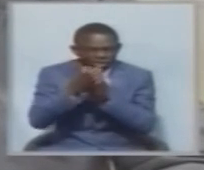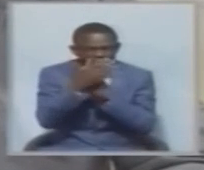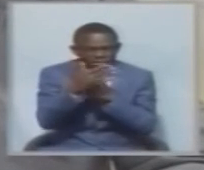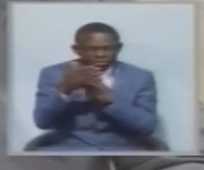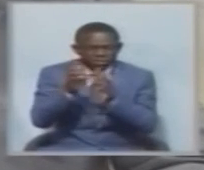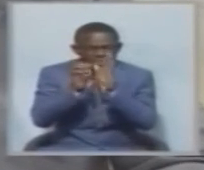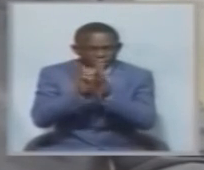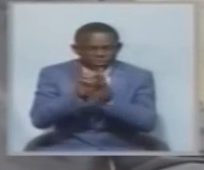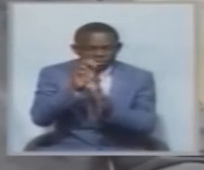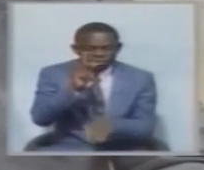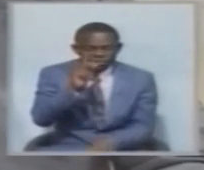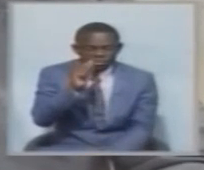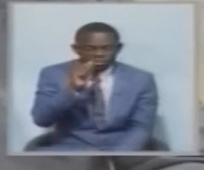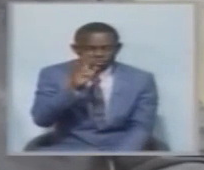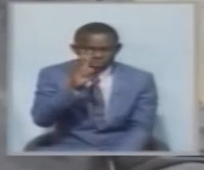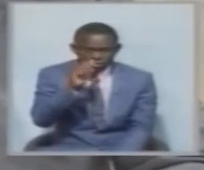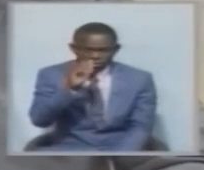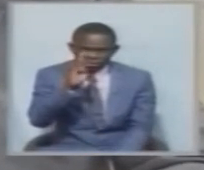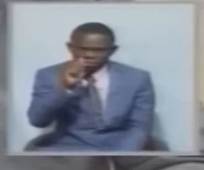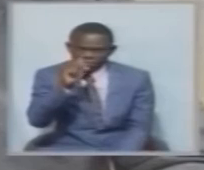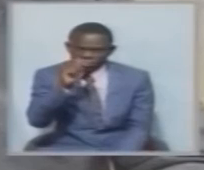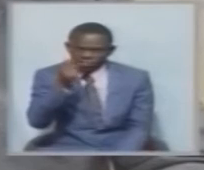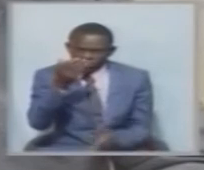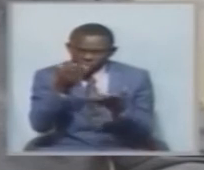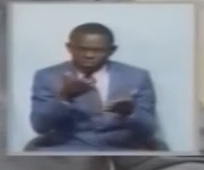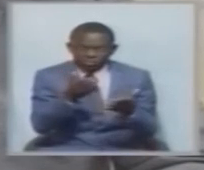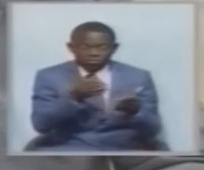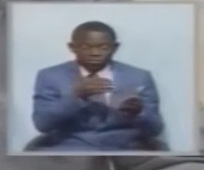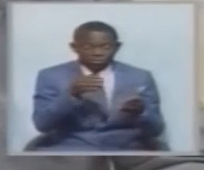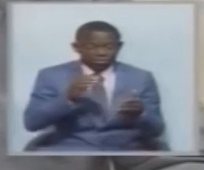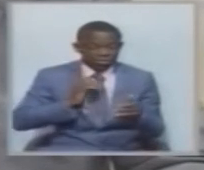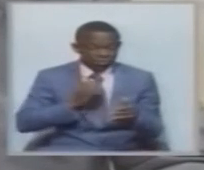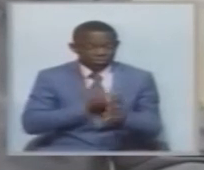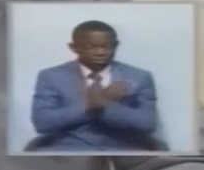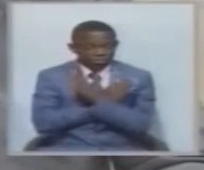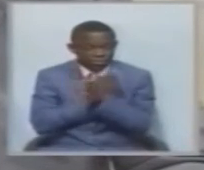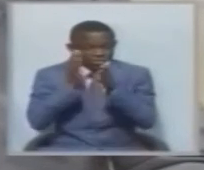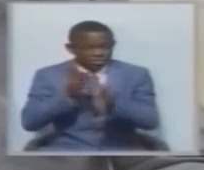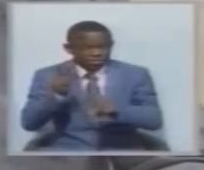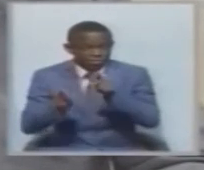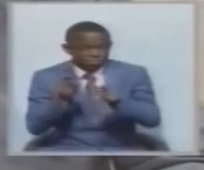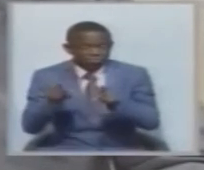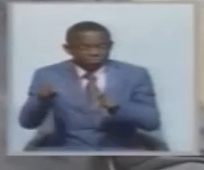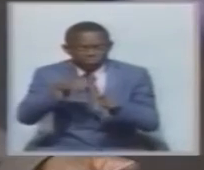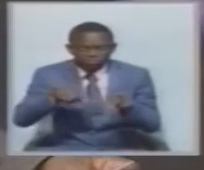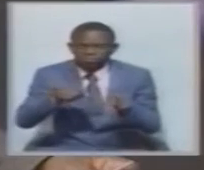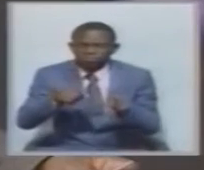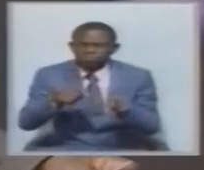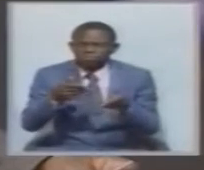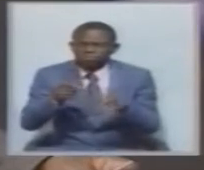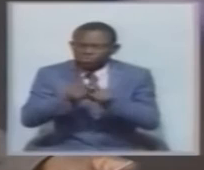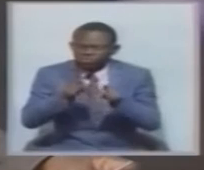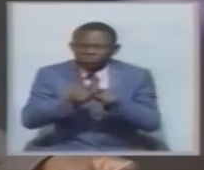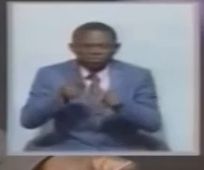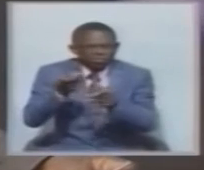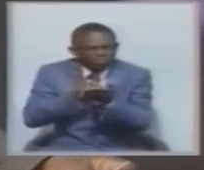also just to, you know, ensure that our people are providing, say, meals, because we have a catering area.